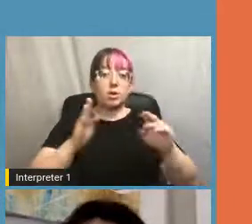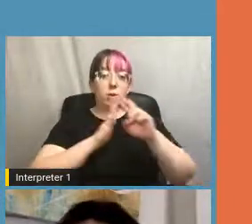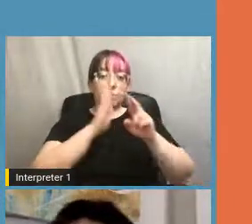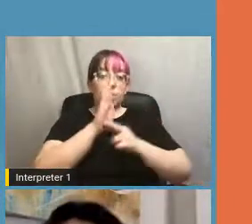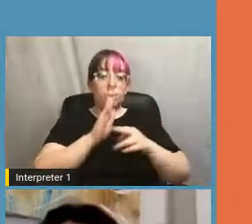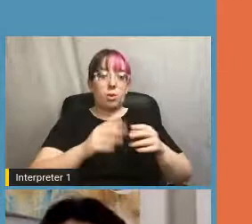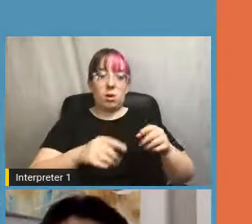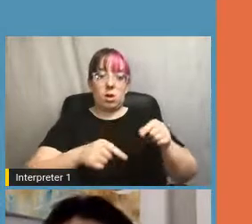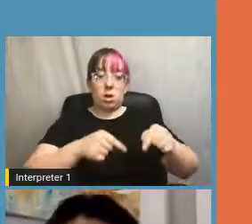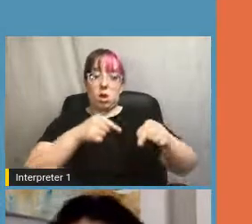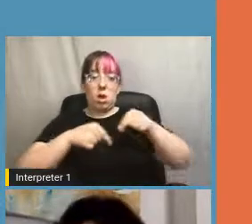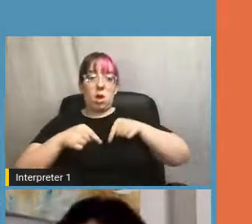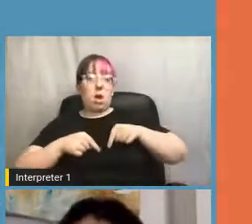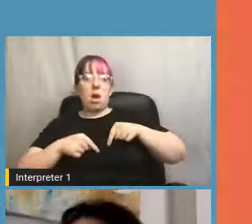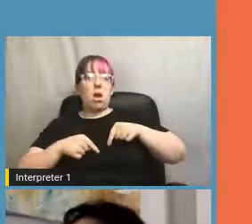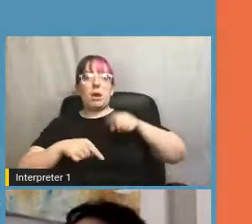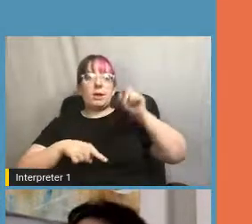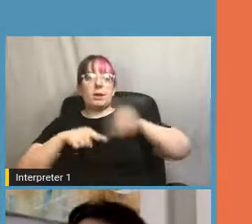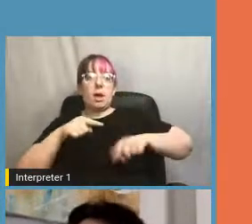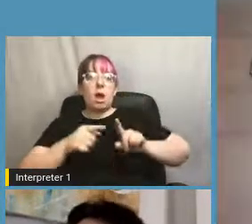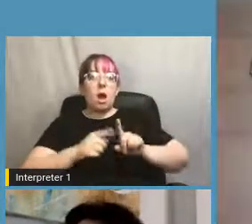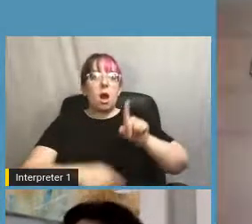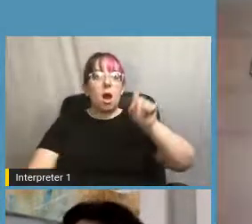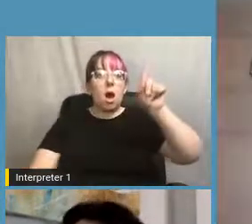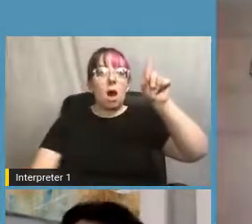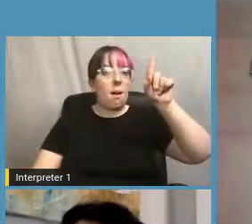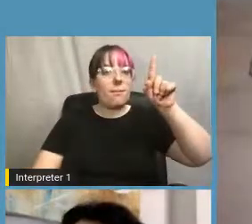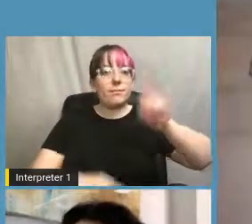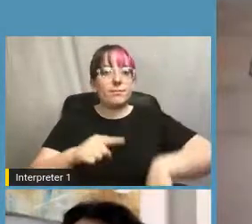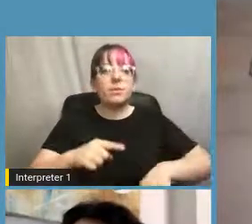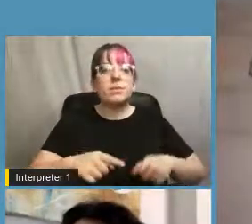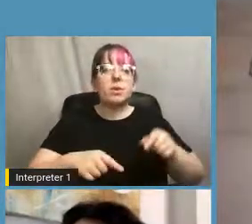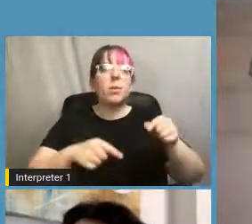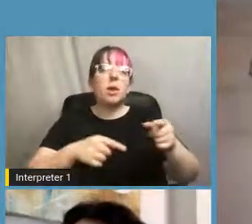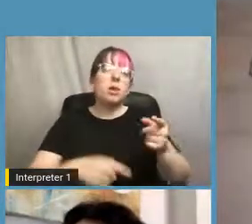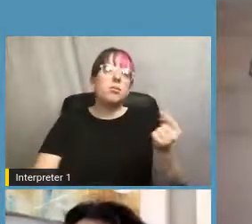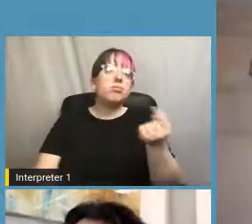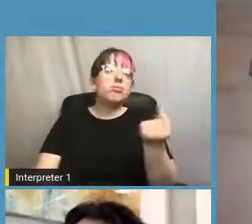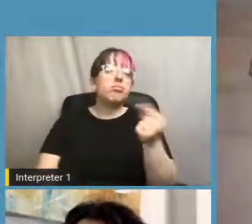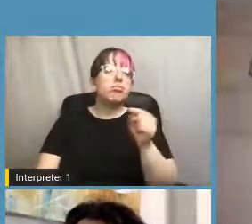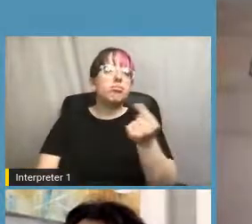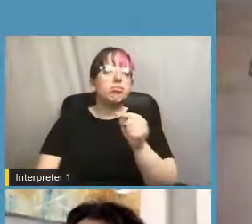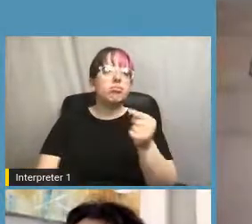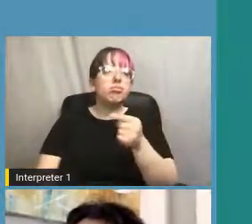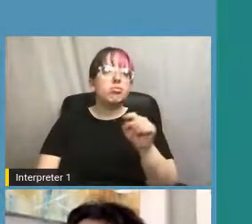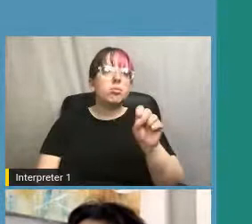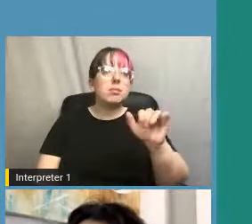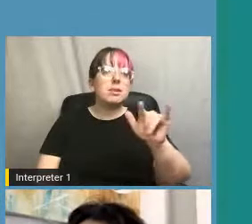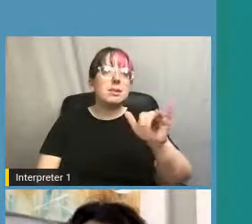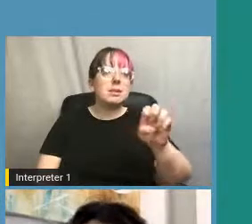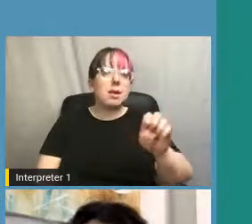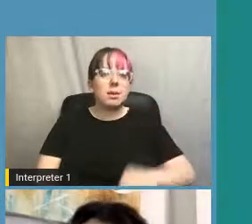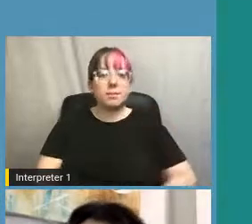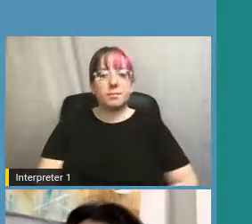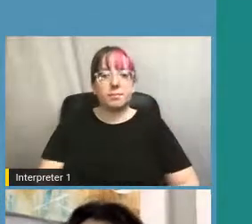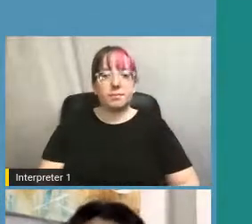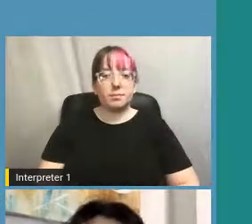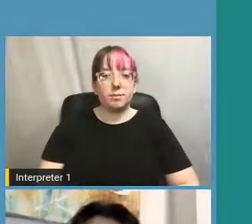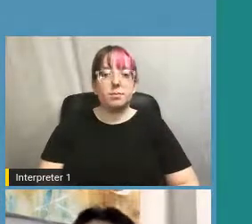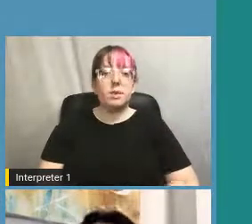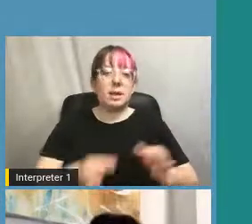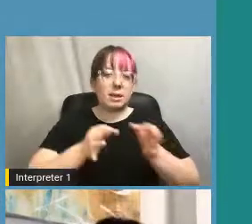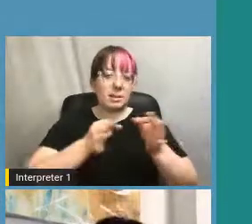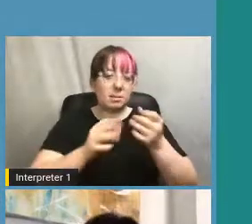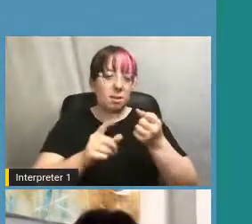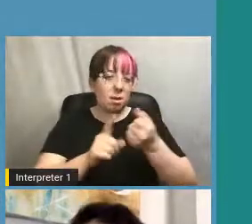cannot go up. Okay. So let me go back to the media thing. I can explain this. Okay. So here we